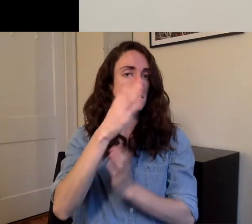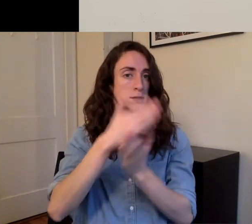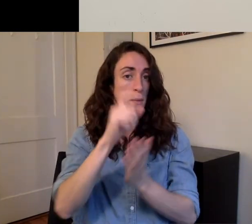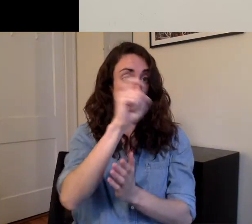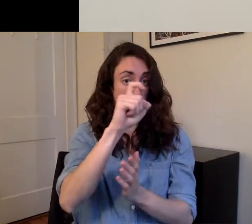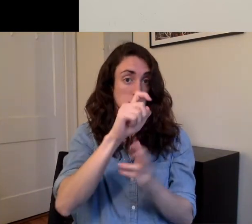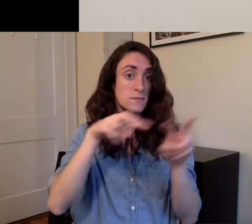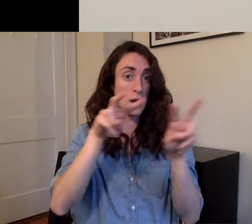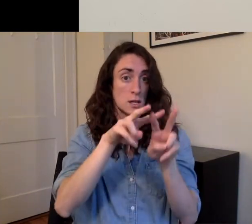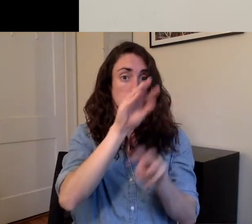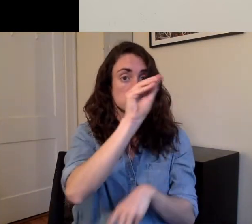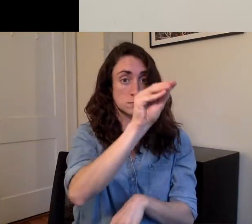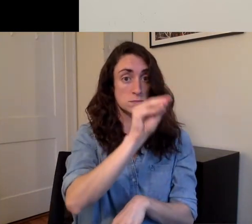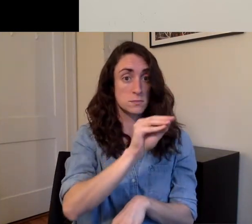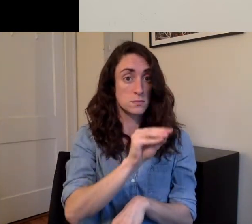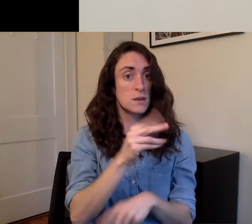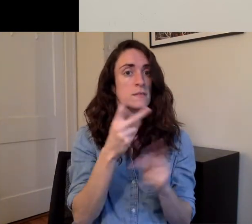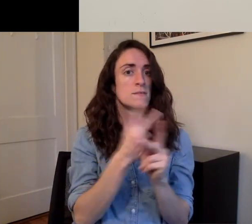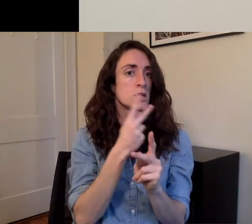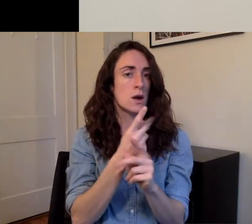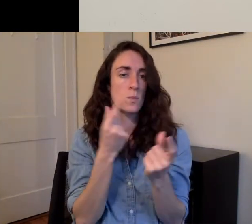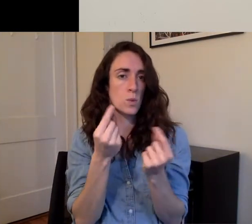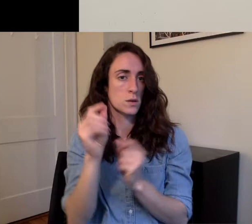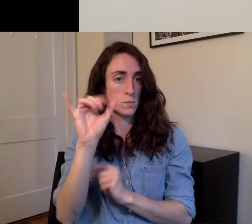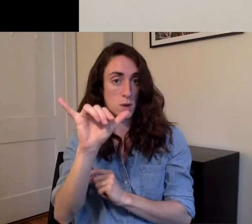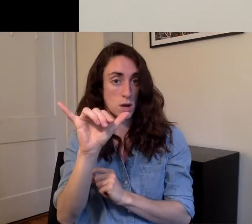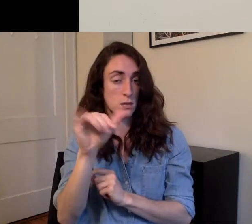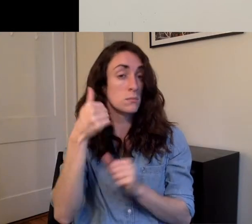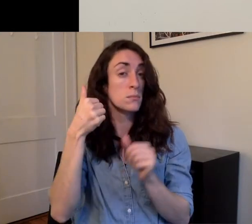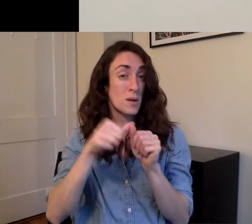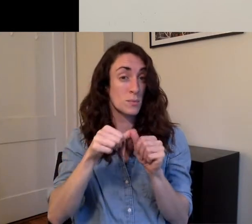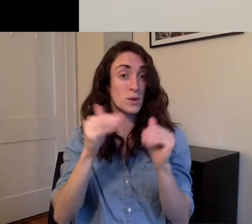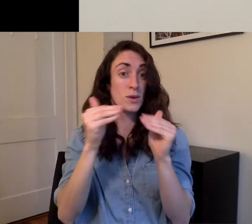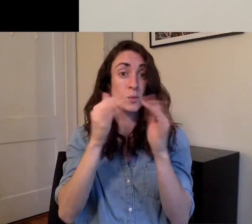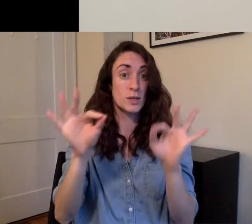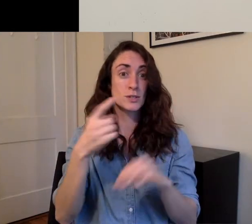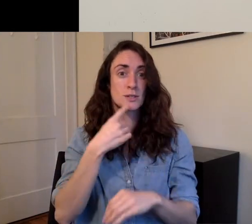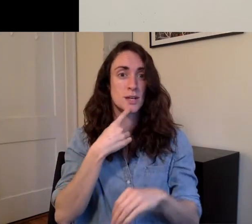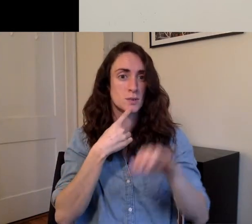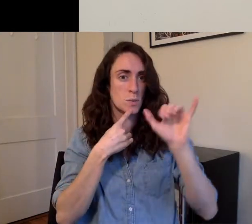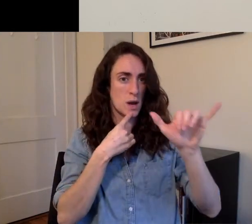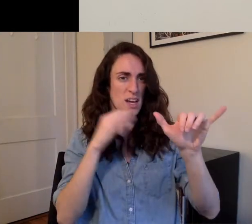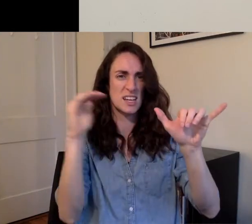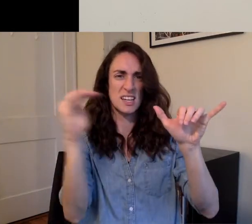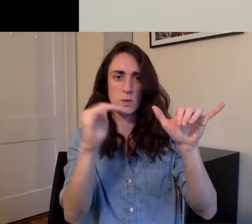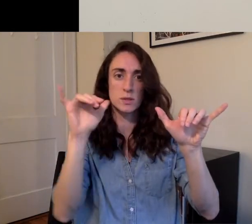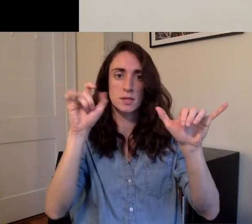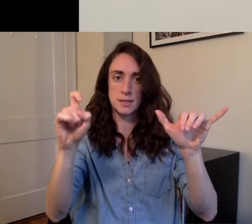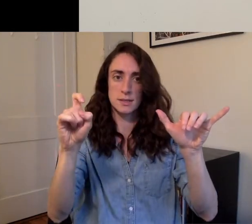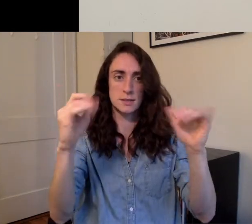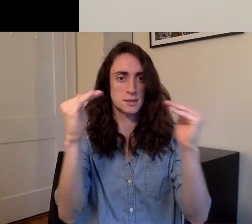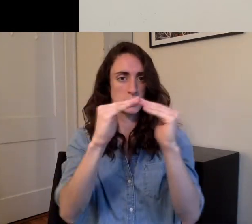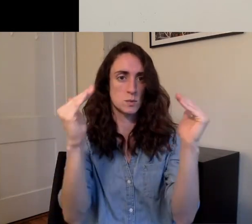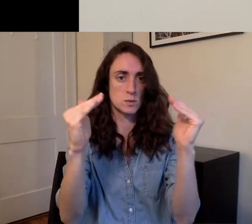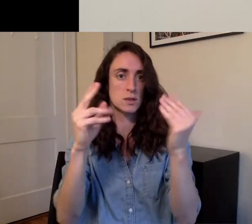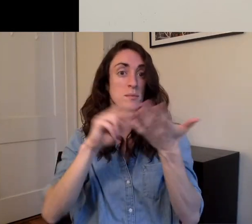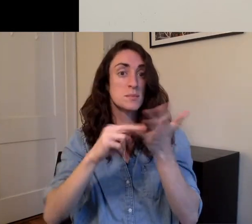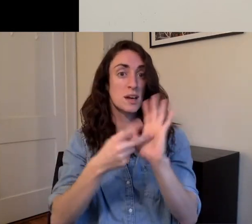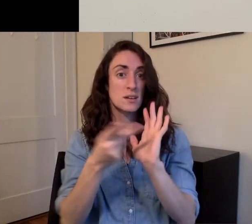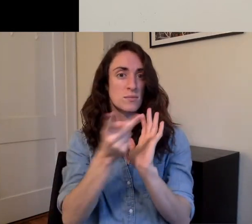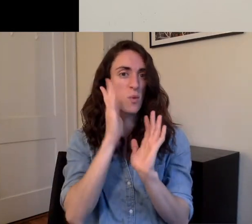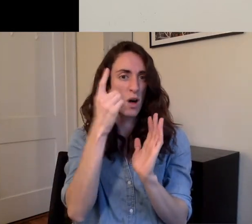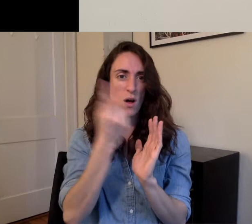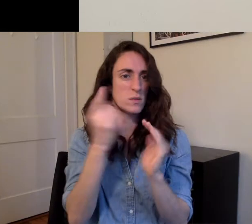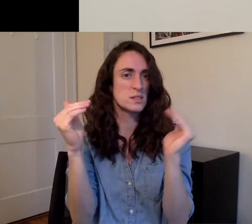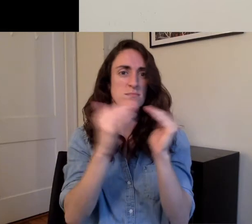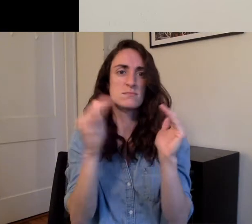graph. So first we'll pick some x values to try, x equals 0, 1, and 2, and then we'll put those in and find y.